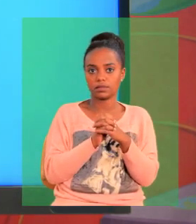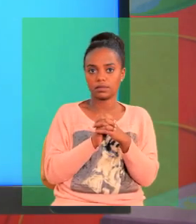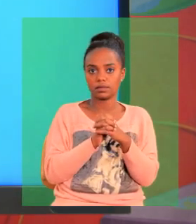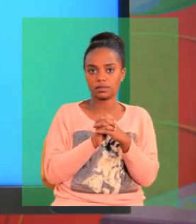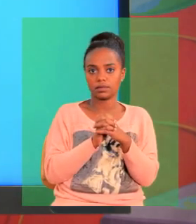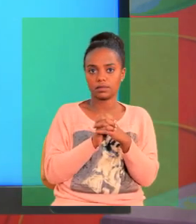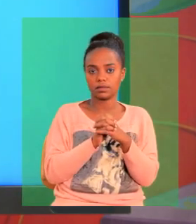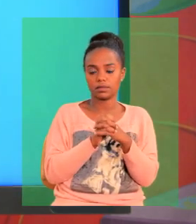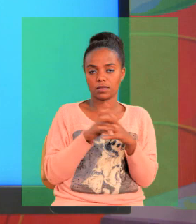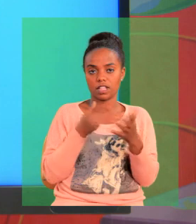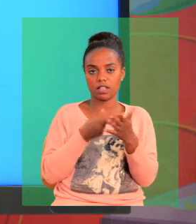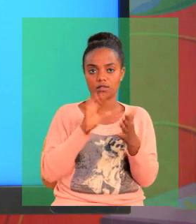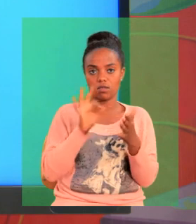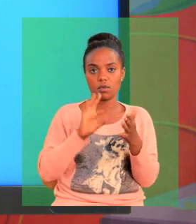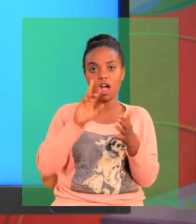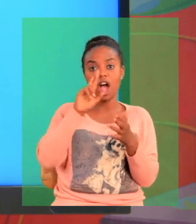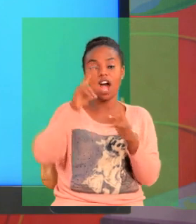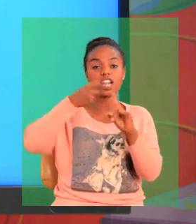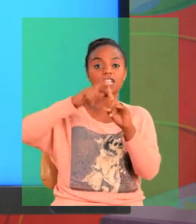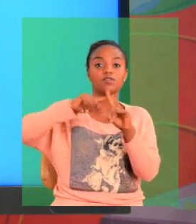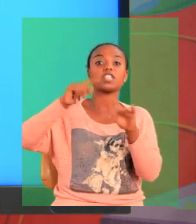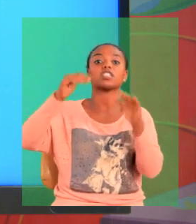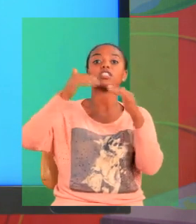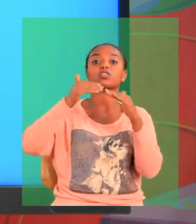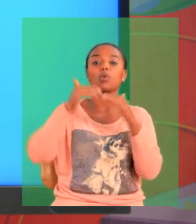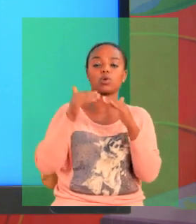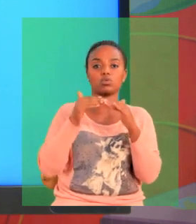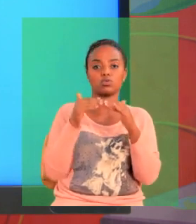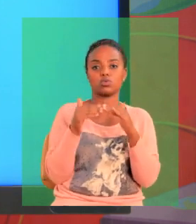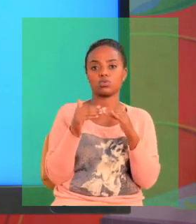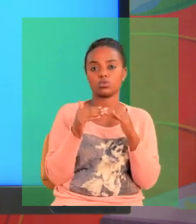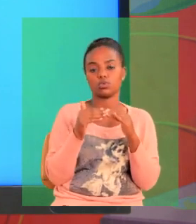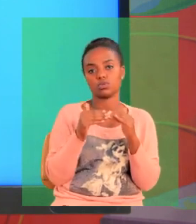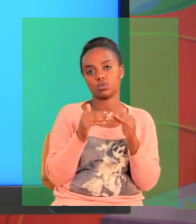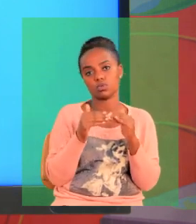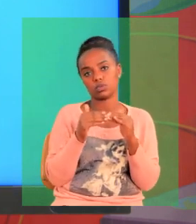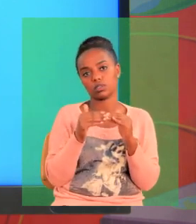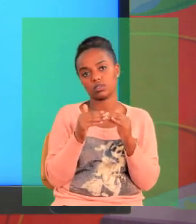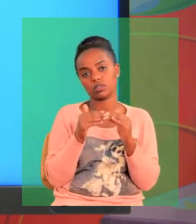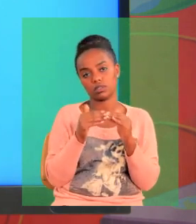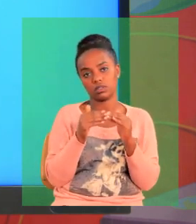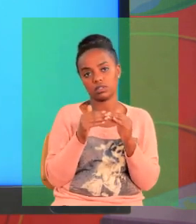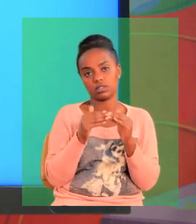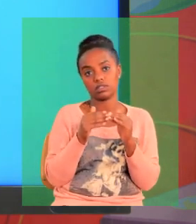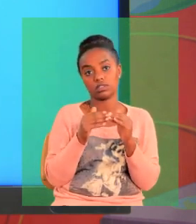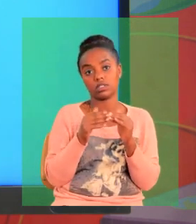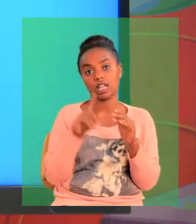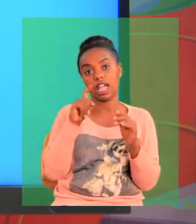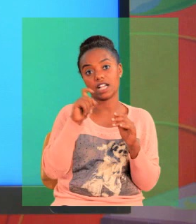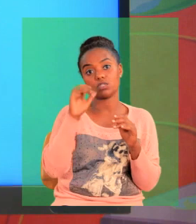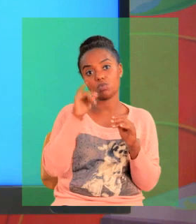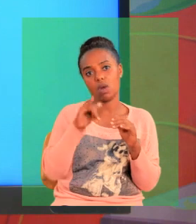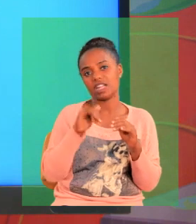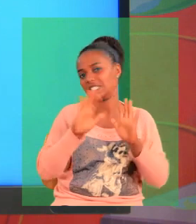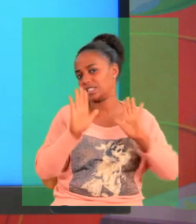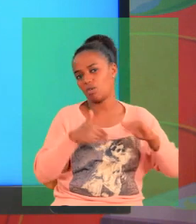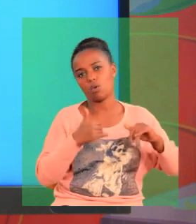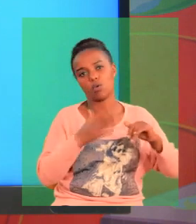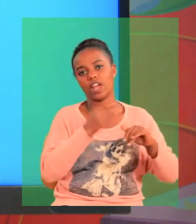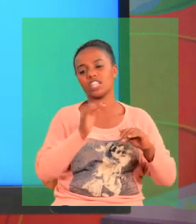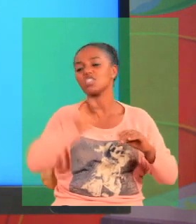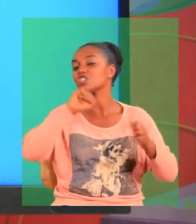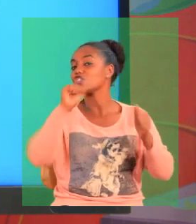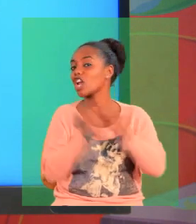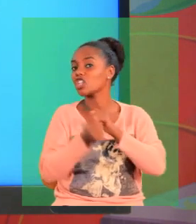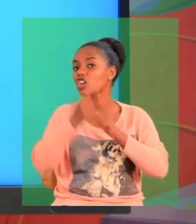in this form. R inverse is equal to this. Leave xy this one as it is and change